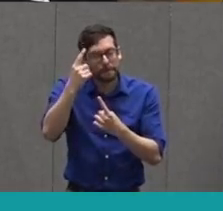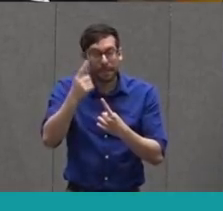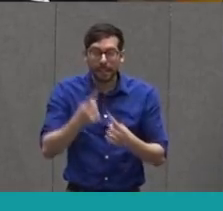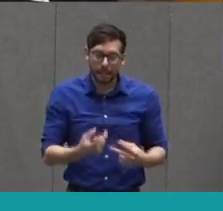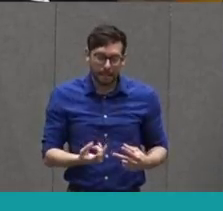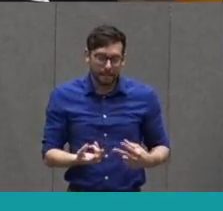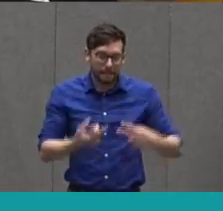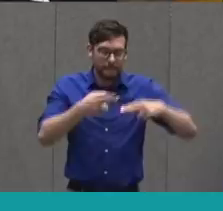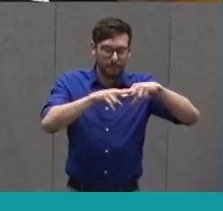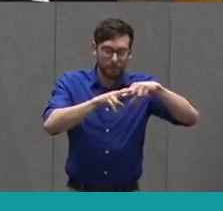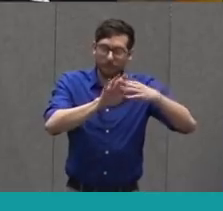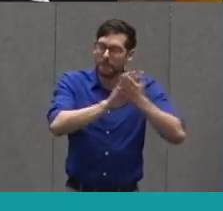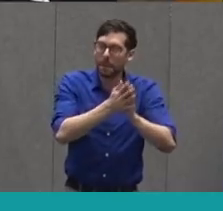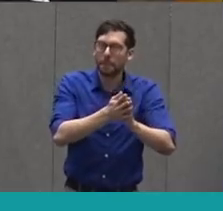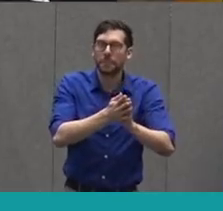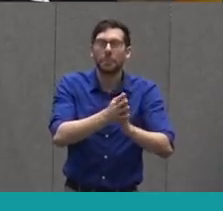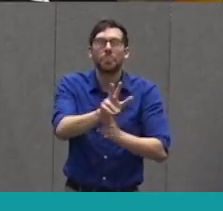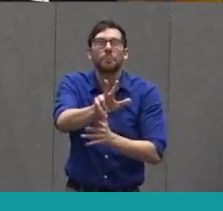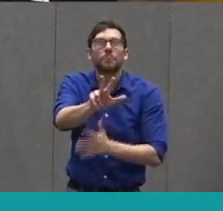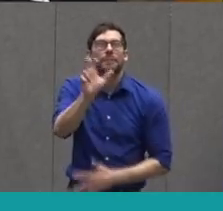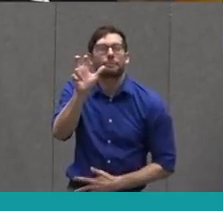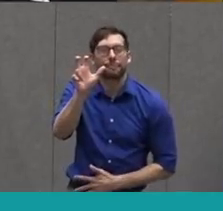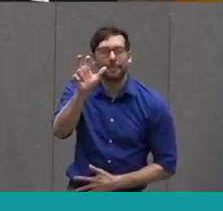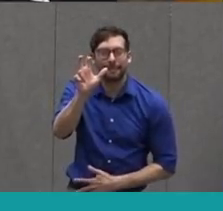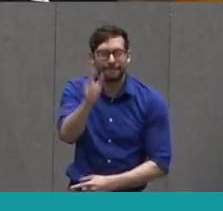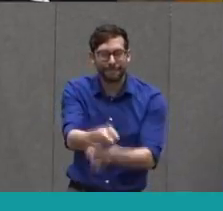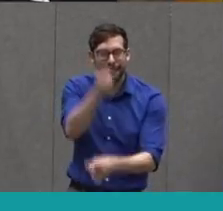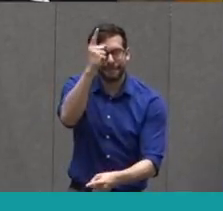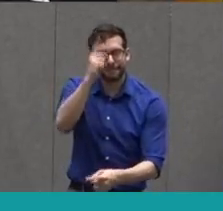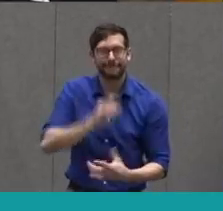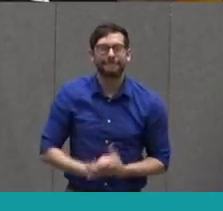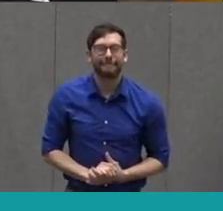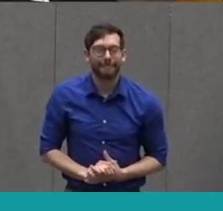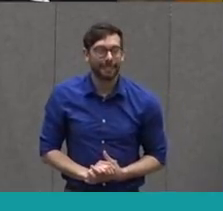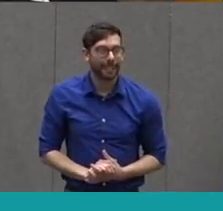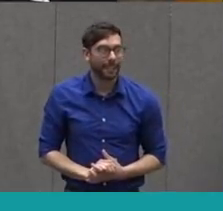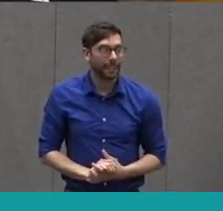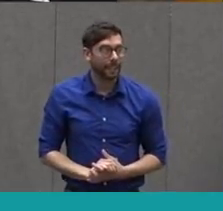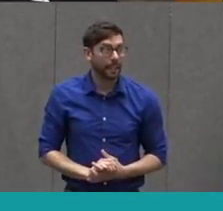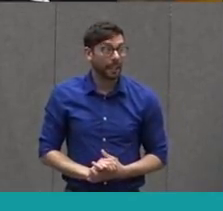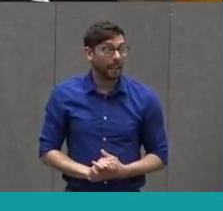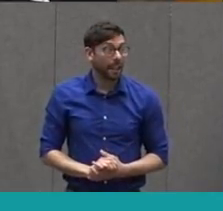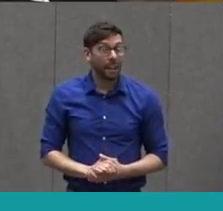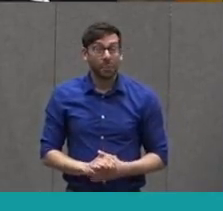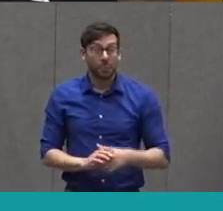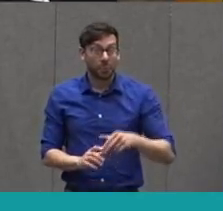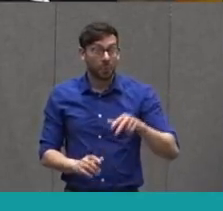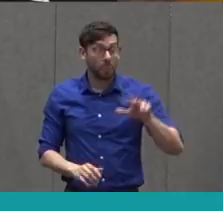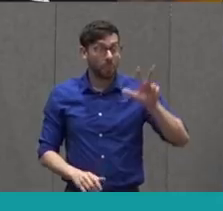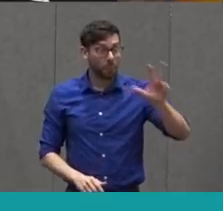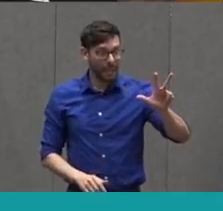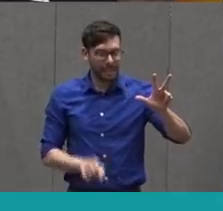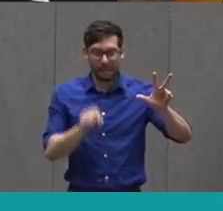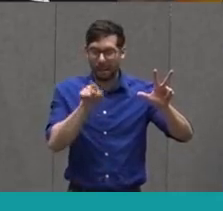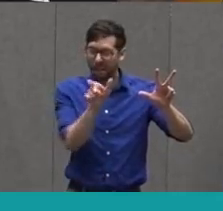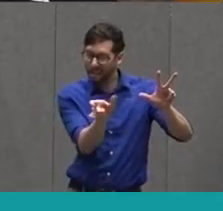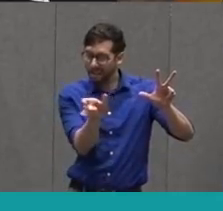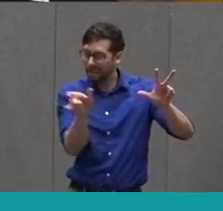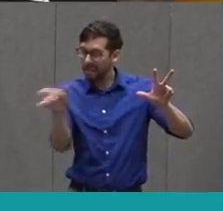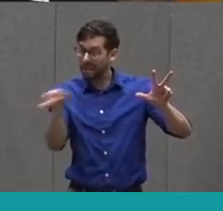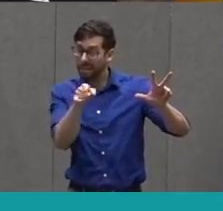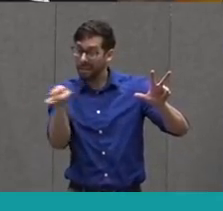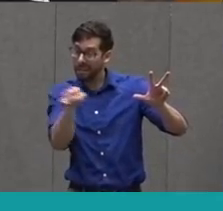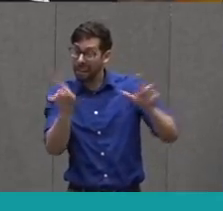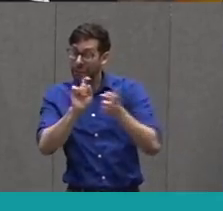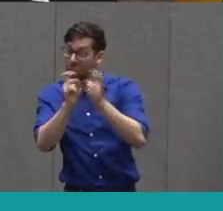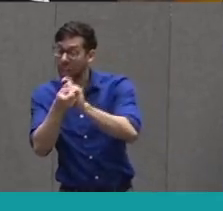300, you're correct. All right, so do we change the other two digits? No, we wouldn't have to because